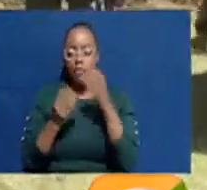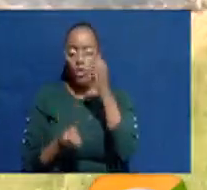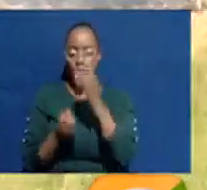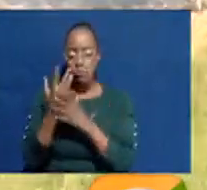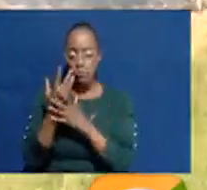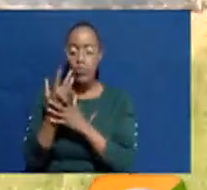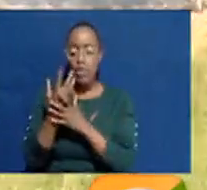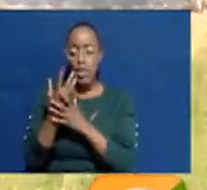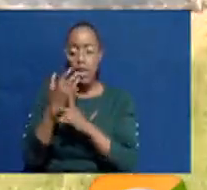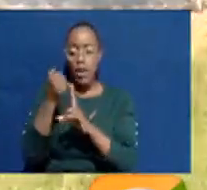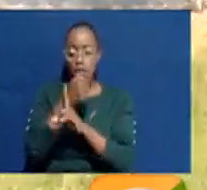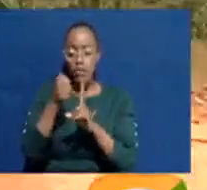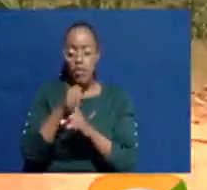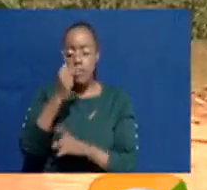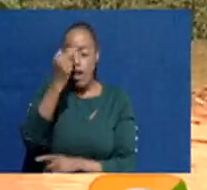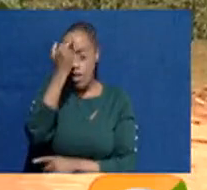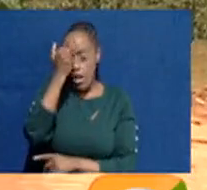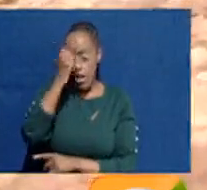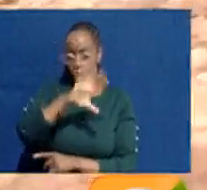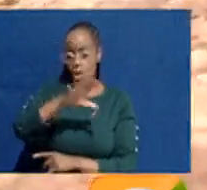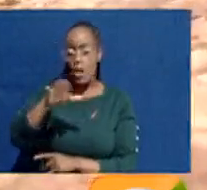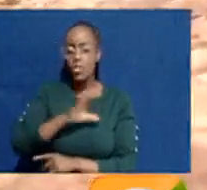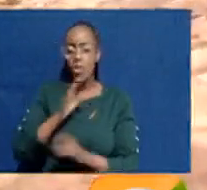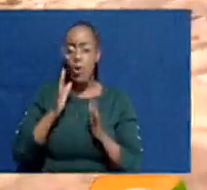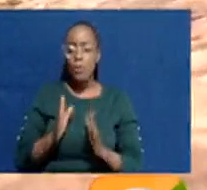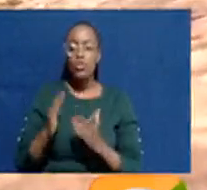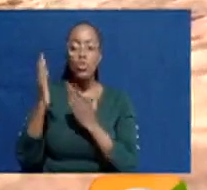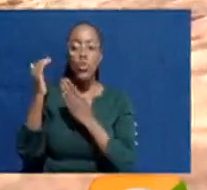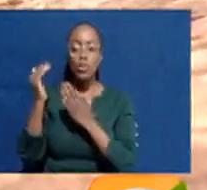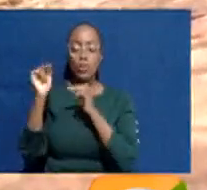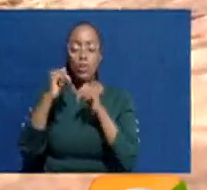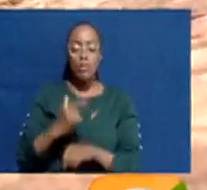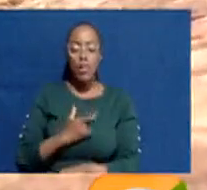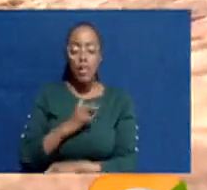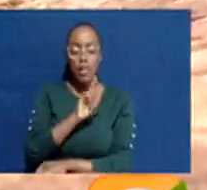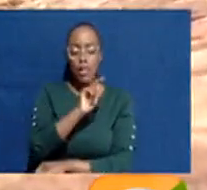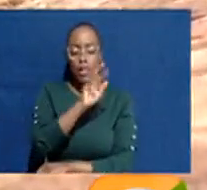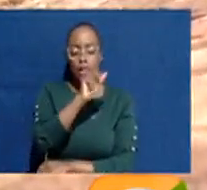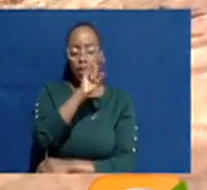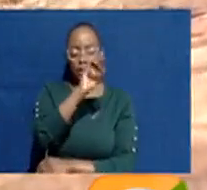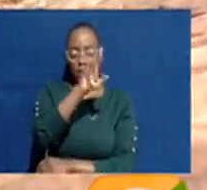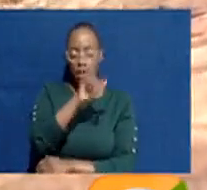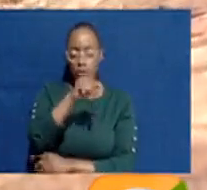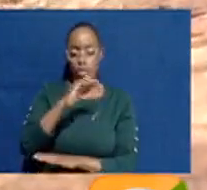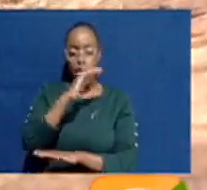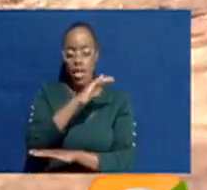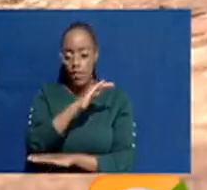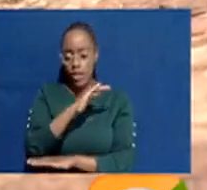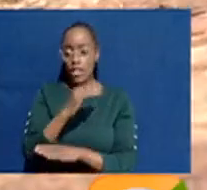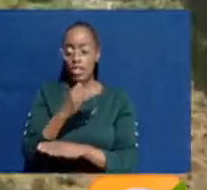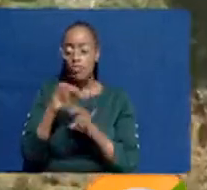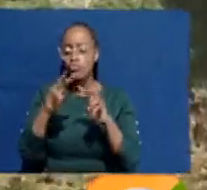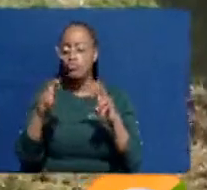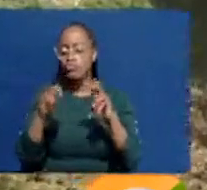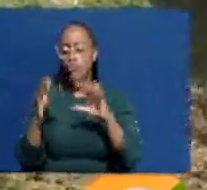raids. The Narok County Commissioner was expected to visit Transmara this evening to assess the